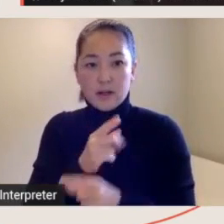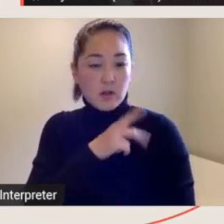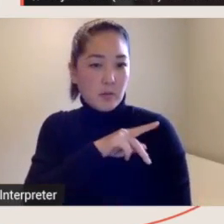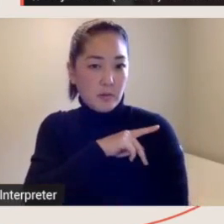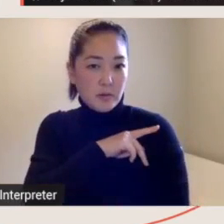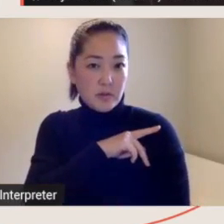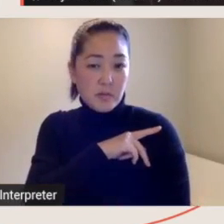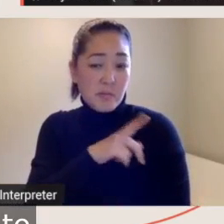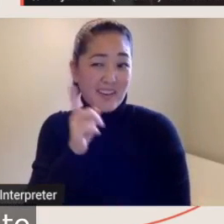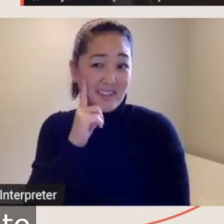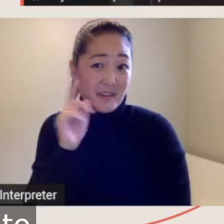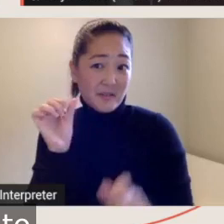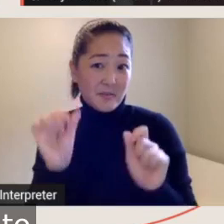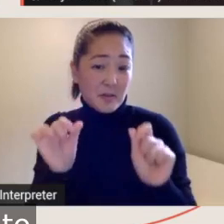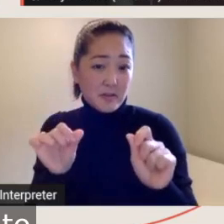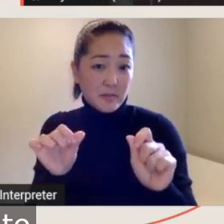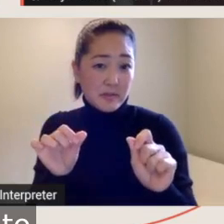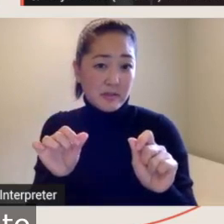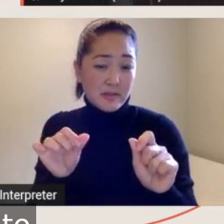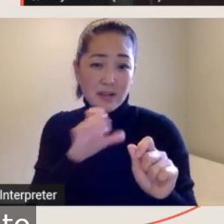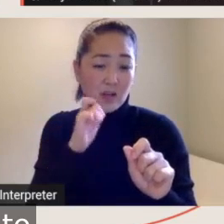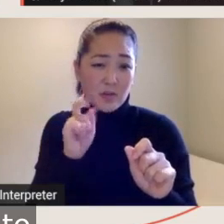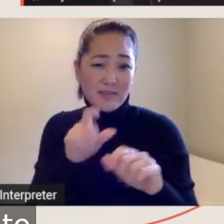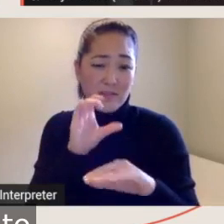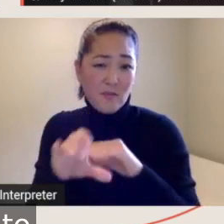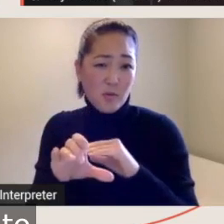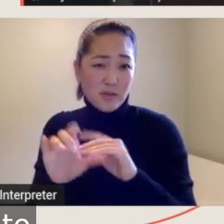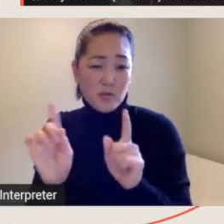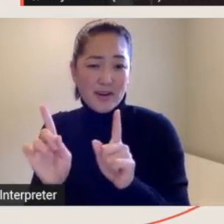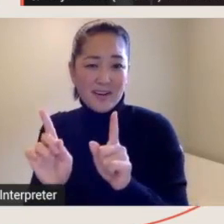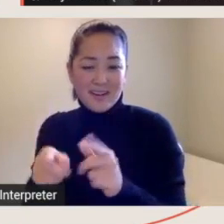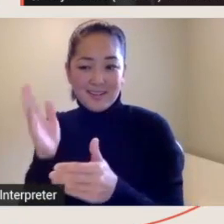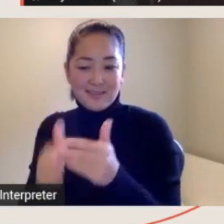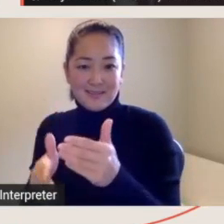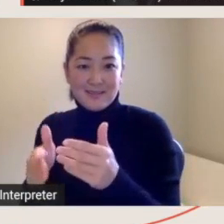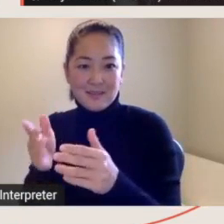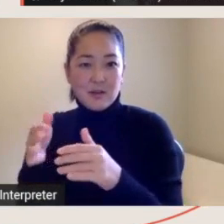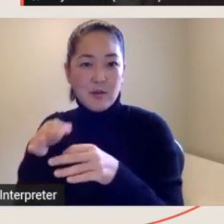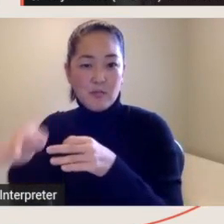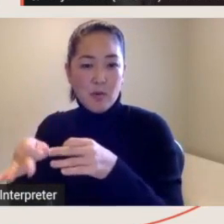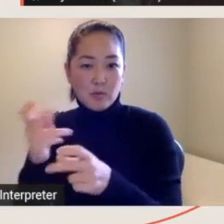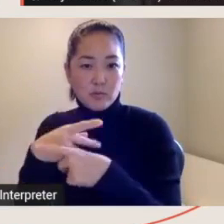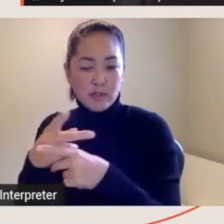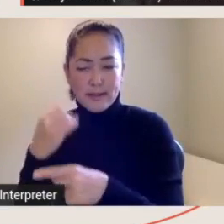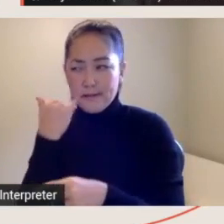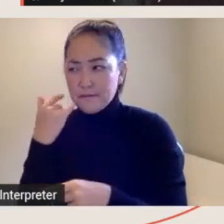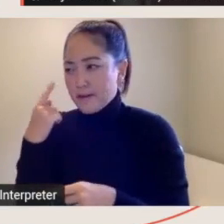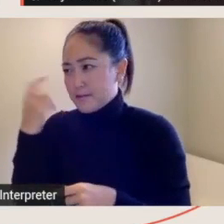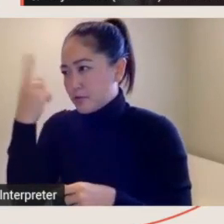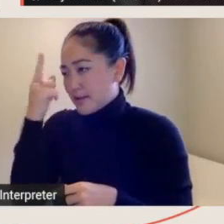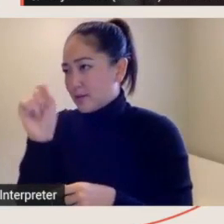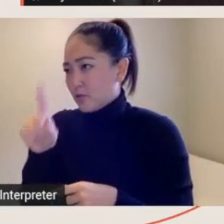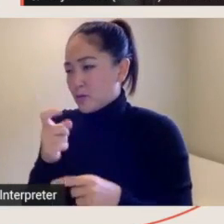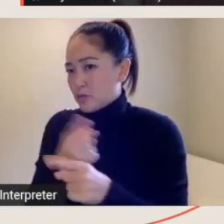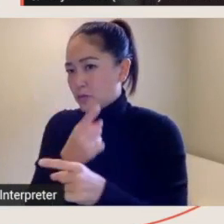it's doable, I would say. And then you don't have to force it in the edit, in a way, if I interpret the question correctly. I think so,